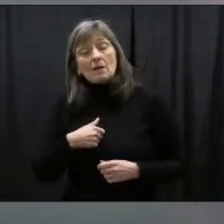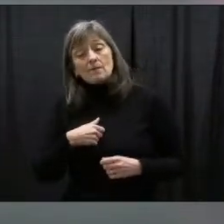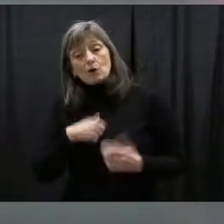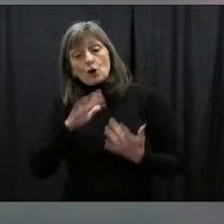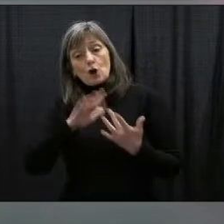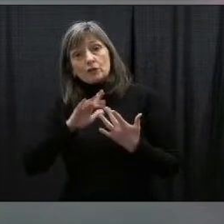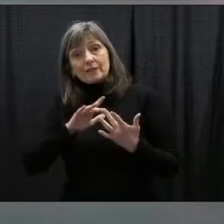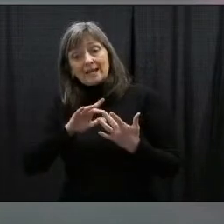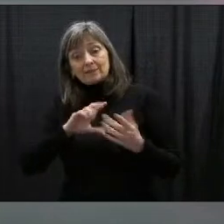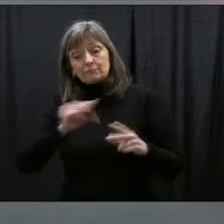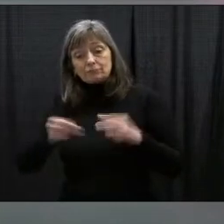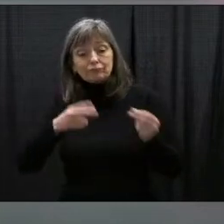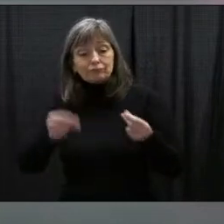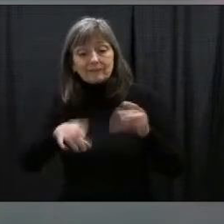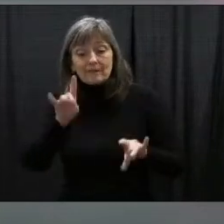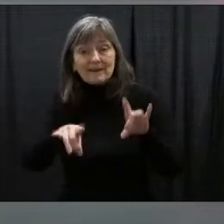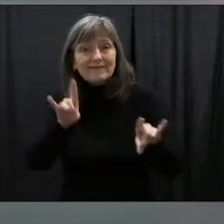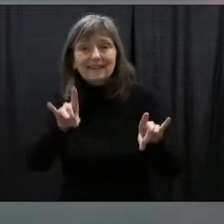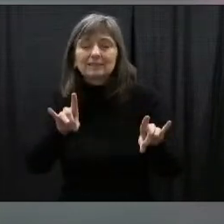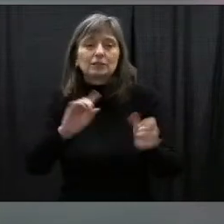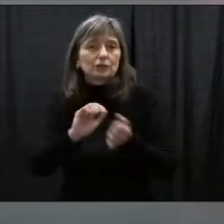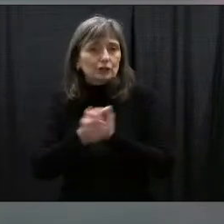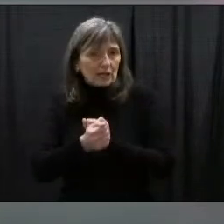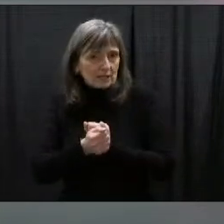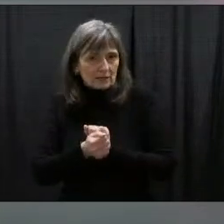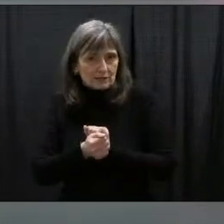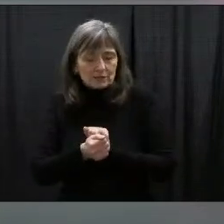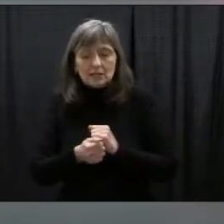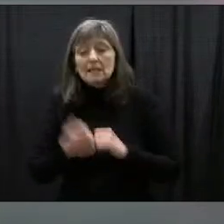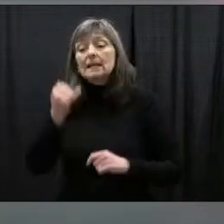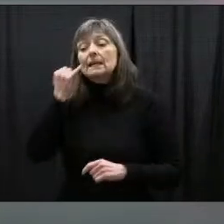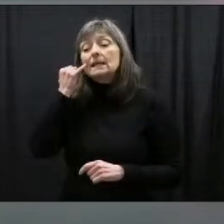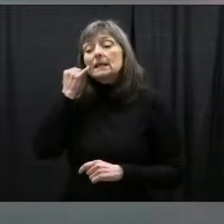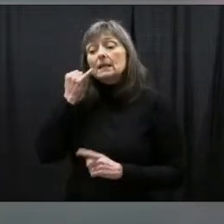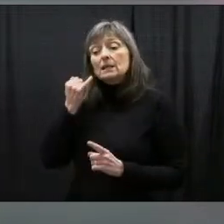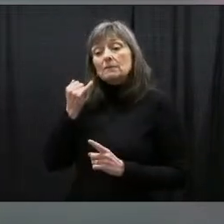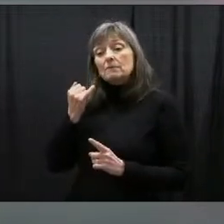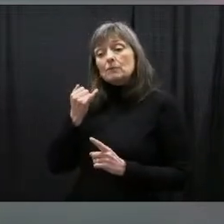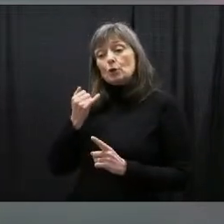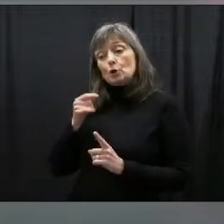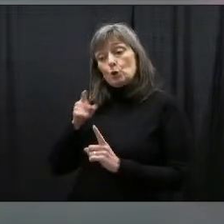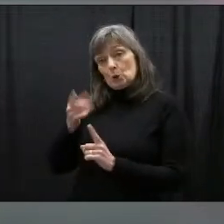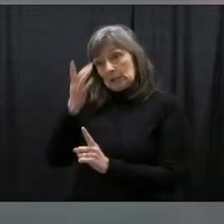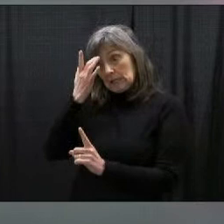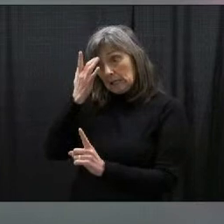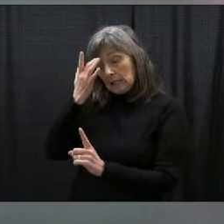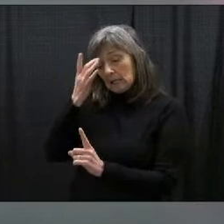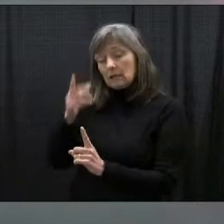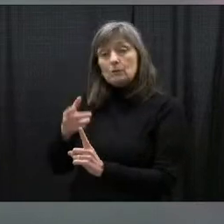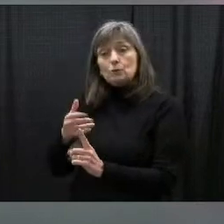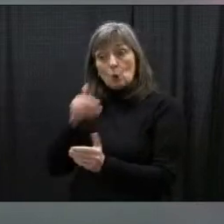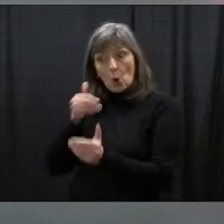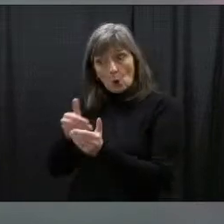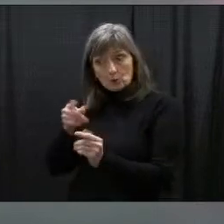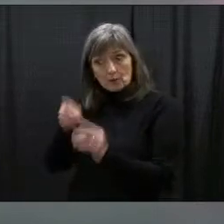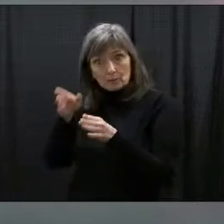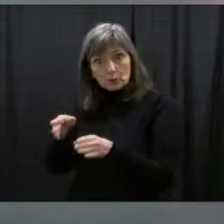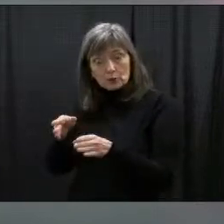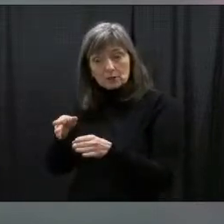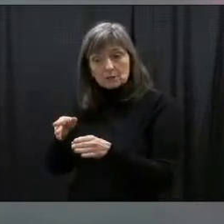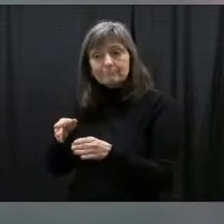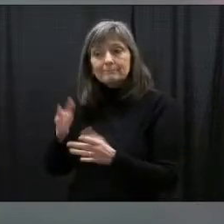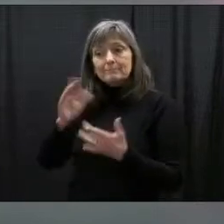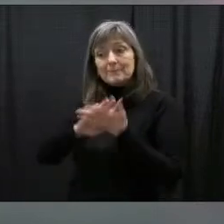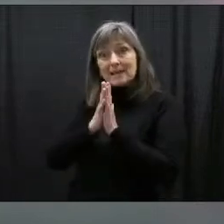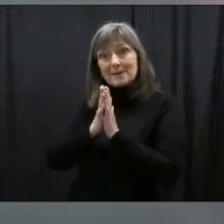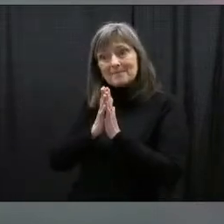tracing and symptoms in people who are close contacts of someone with COVID is equivalent